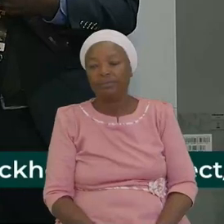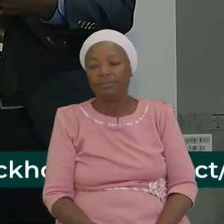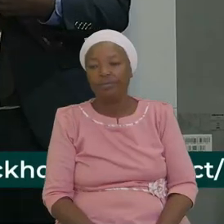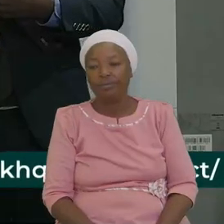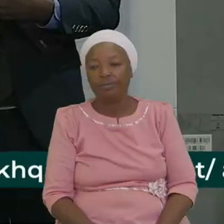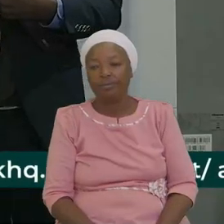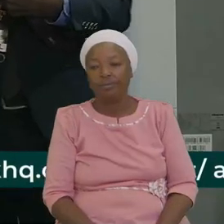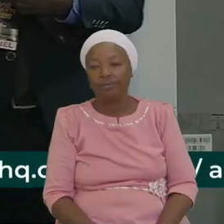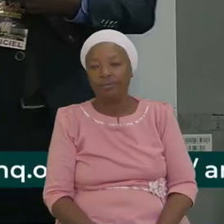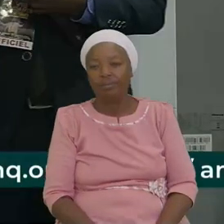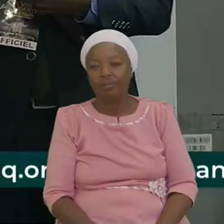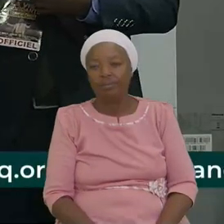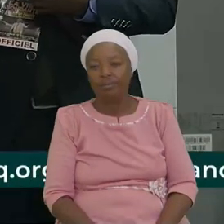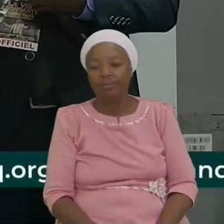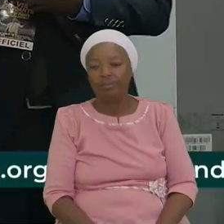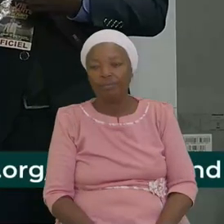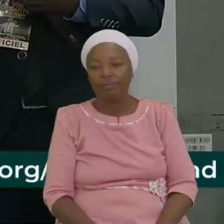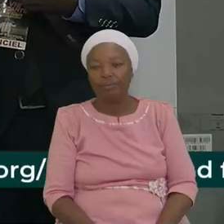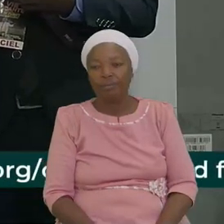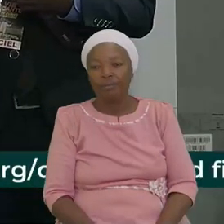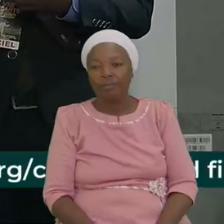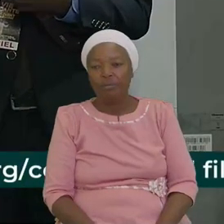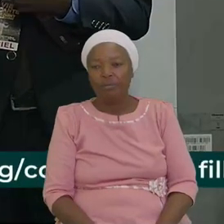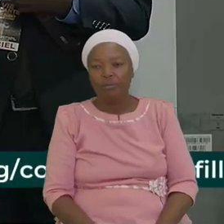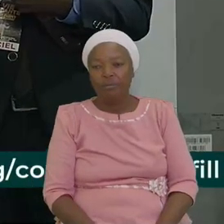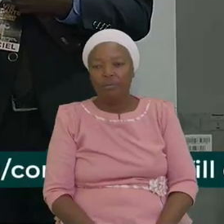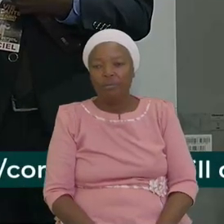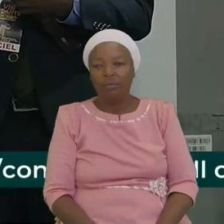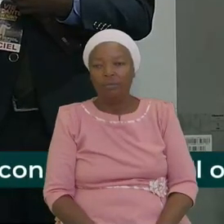février à partir de 15h.